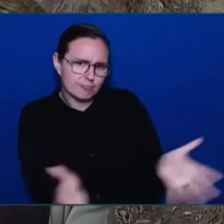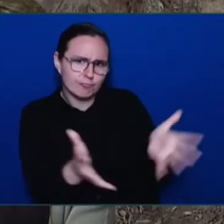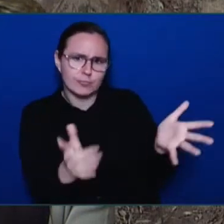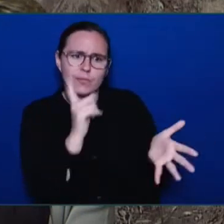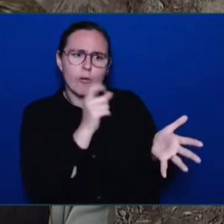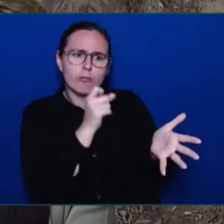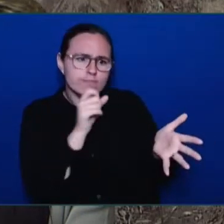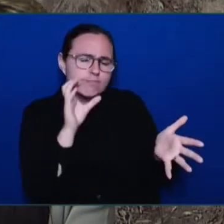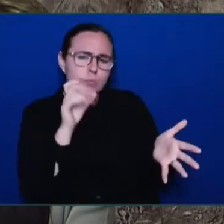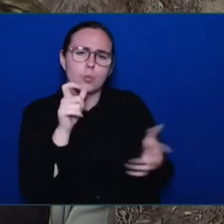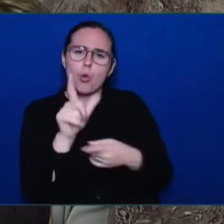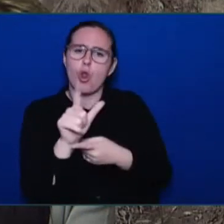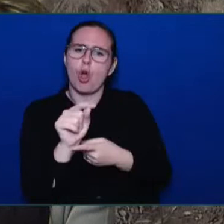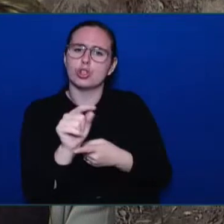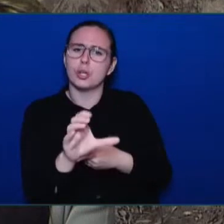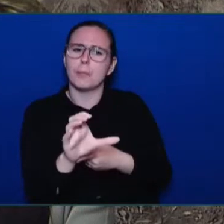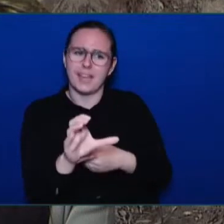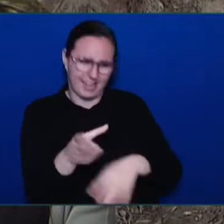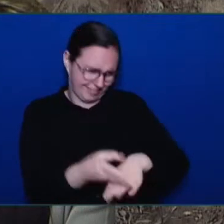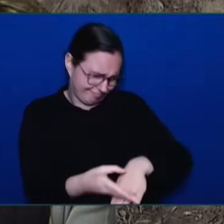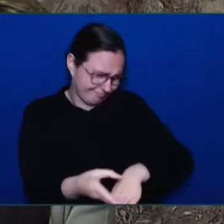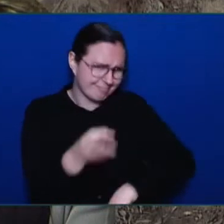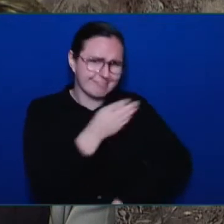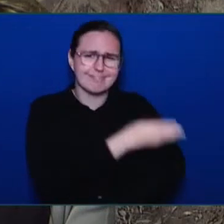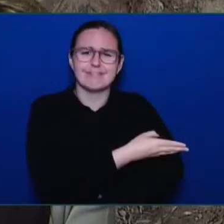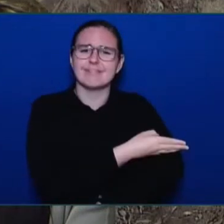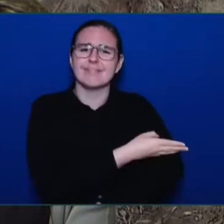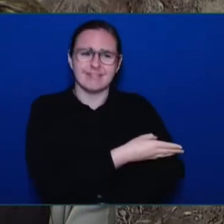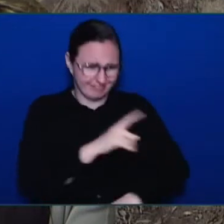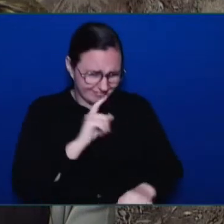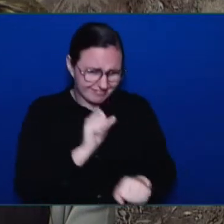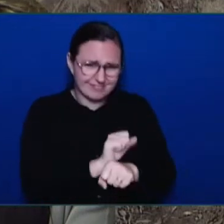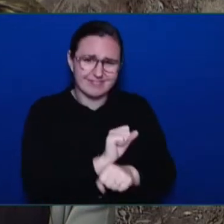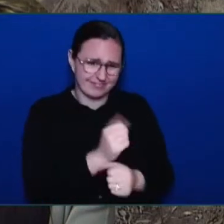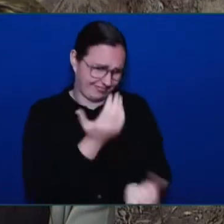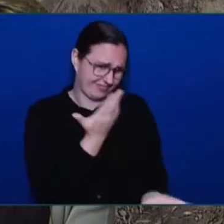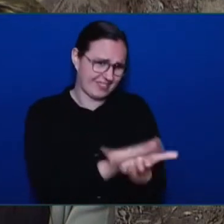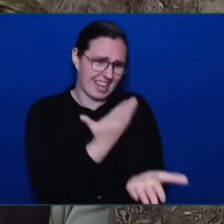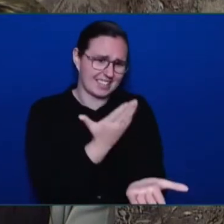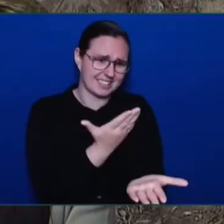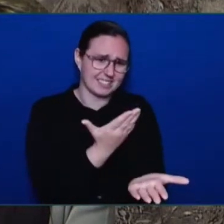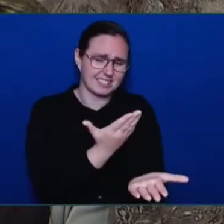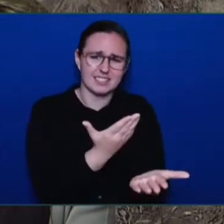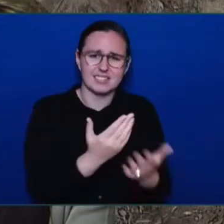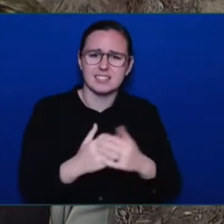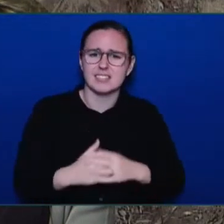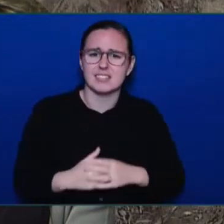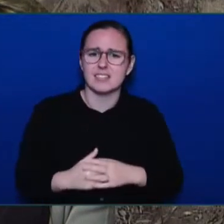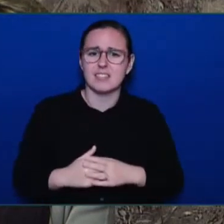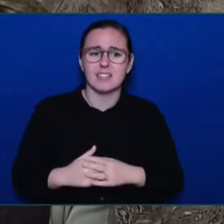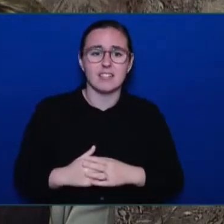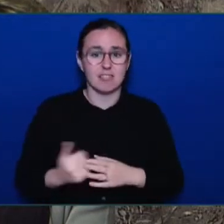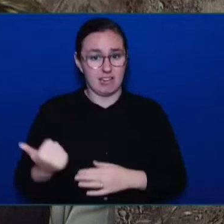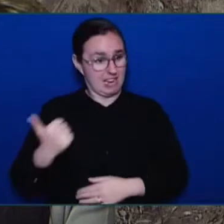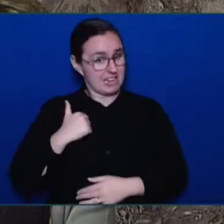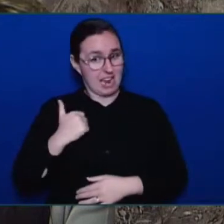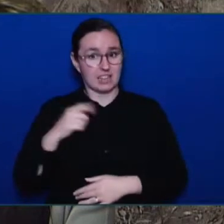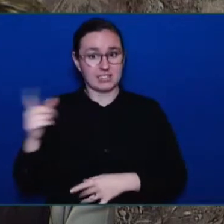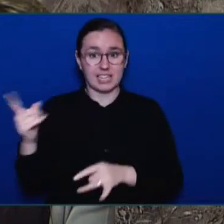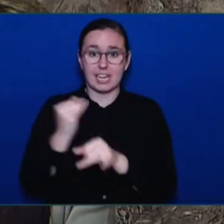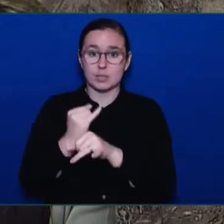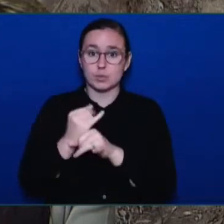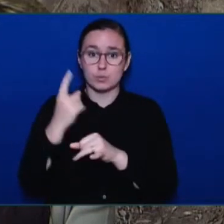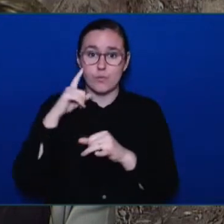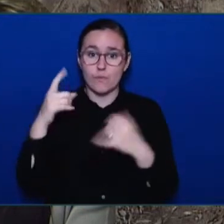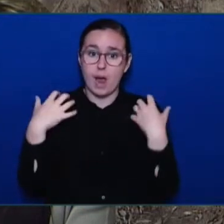from the Canadian Institute for Health Information, the facts from the Canadian Institute for Health Information, they can try and shout down the it's facts. almost over. They